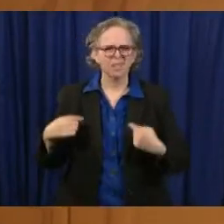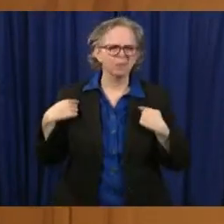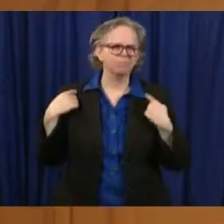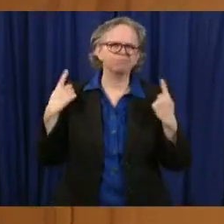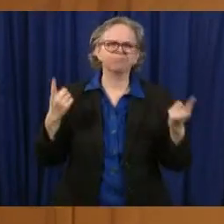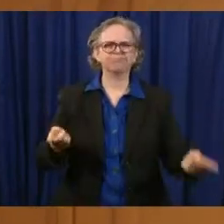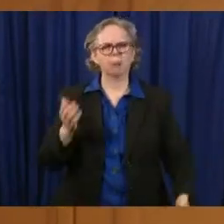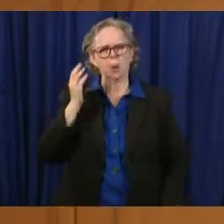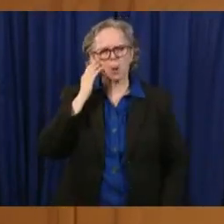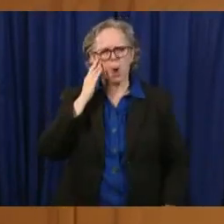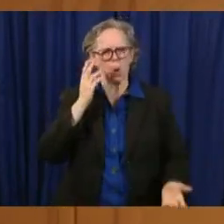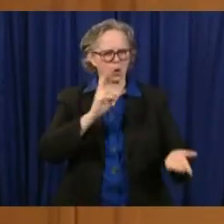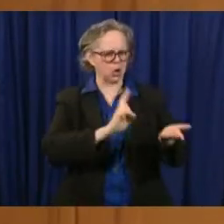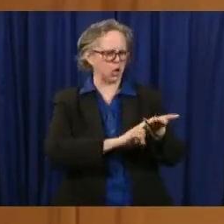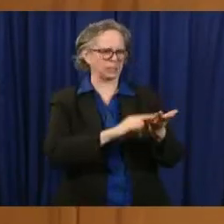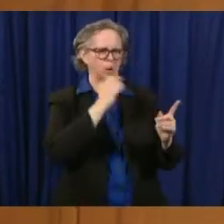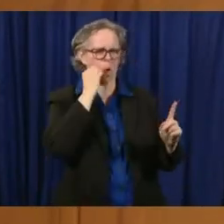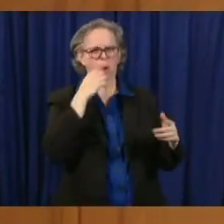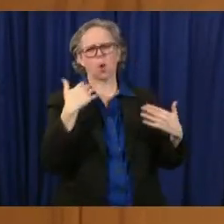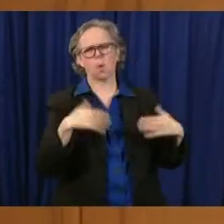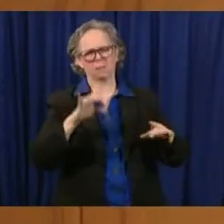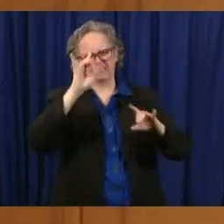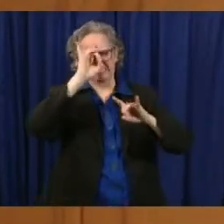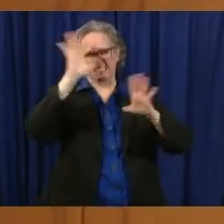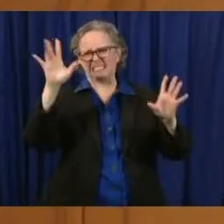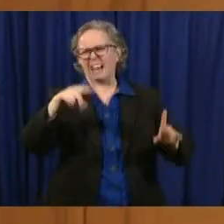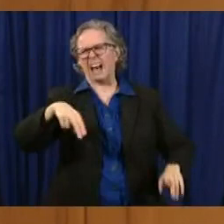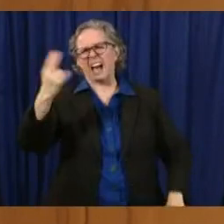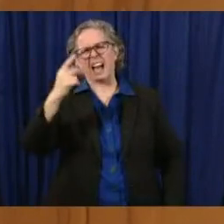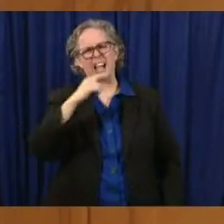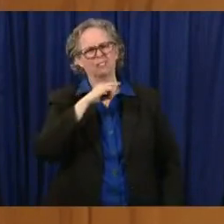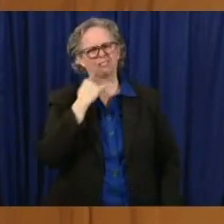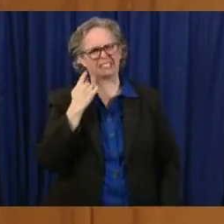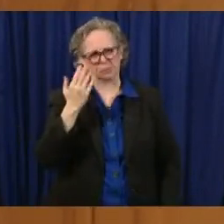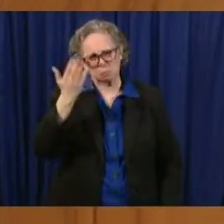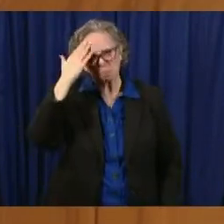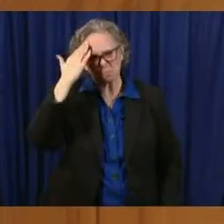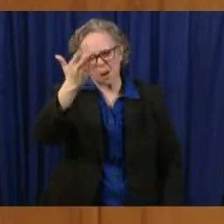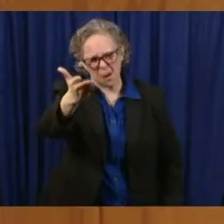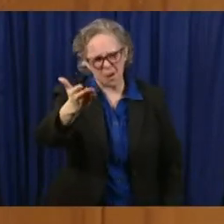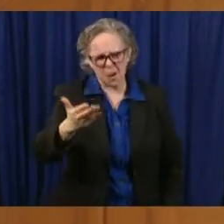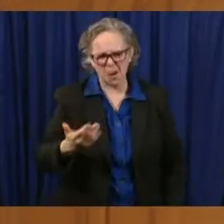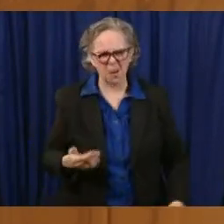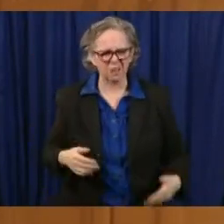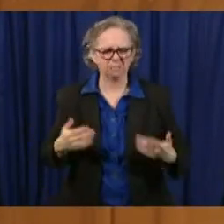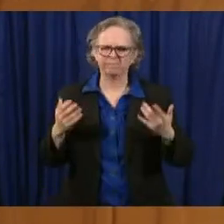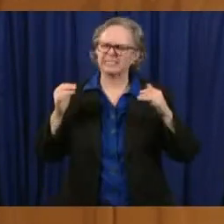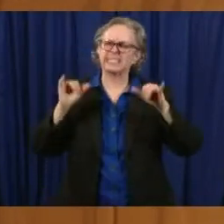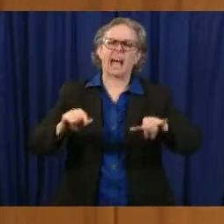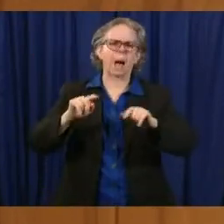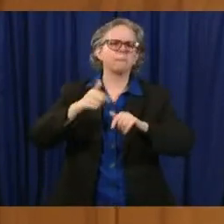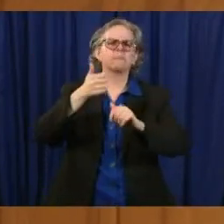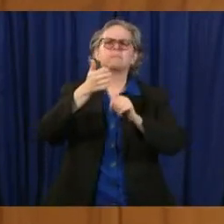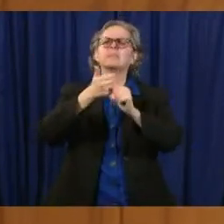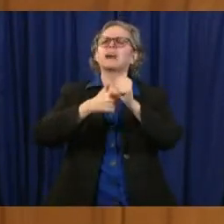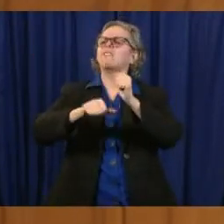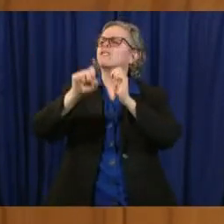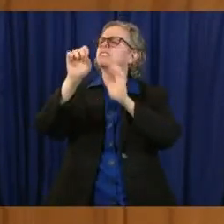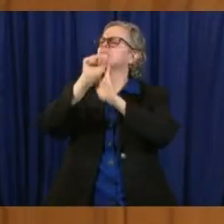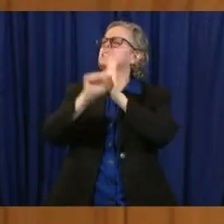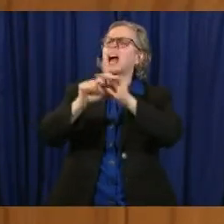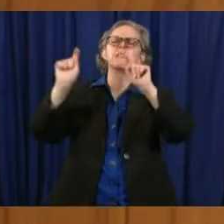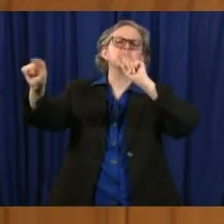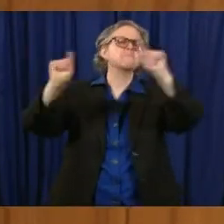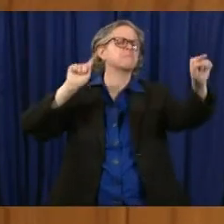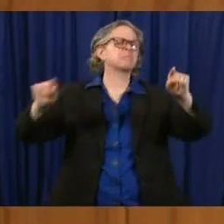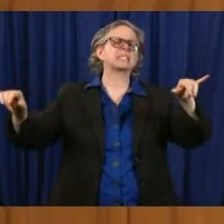nursing homes were going to be a very high-risk place for us in Ohio, as it is everywhere around this country. Once again,